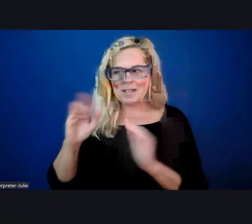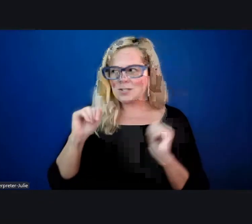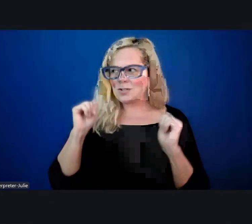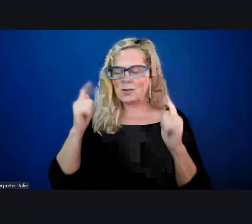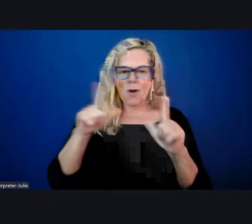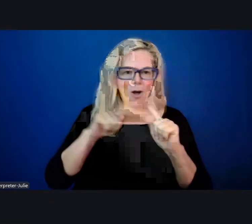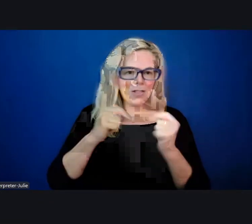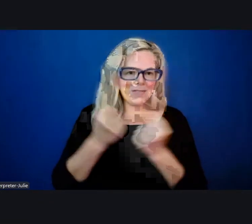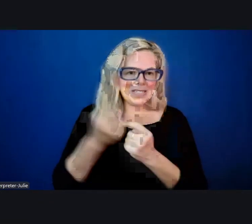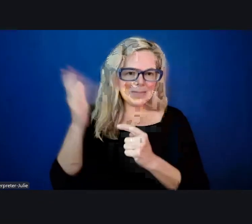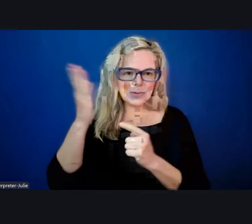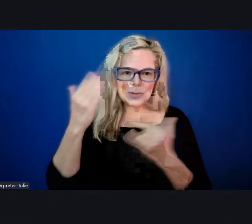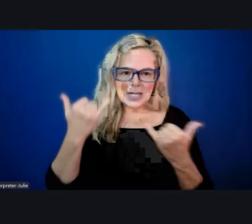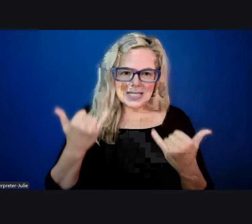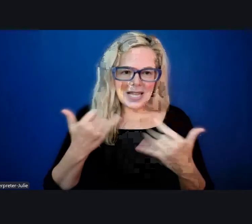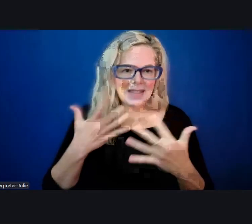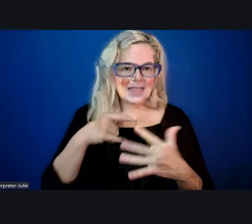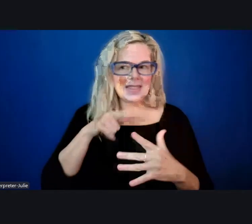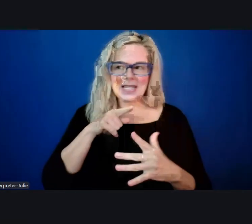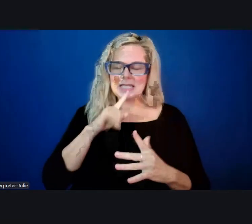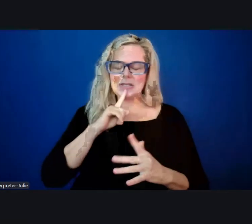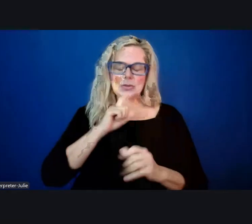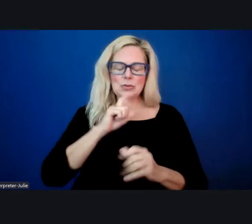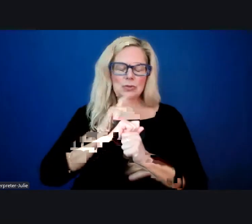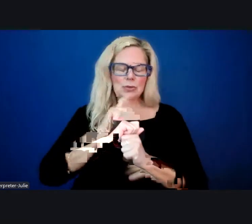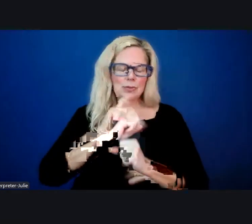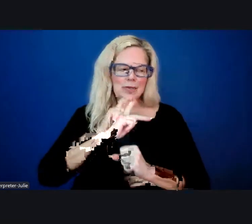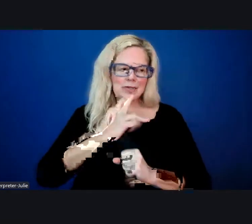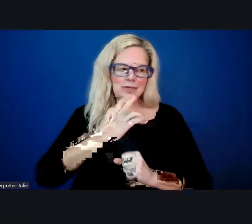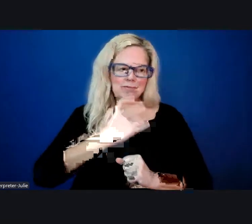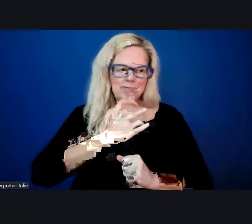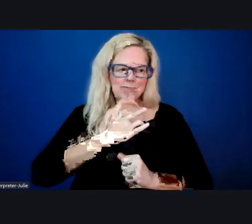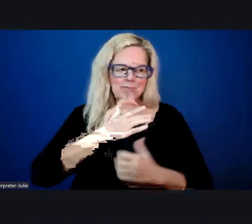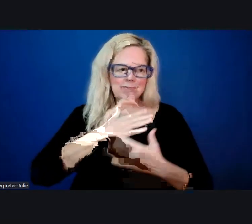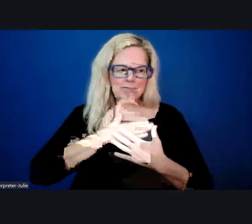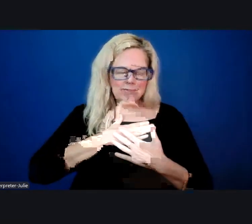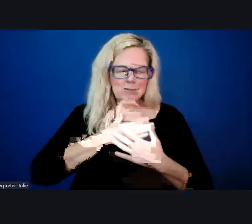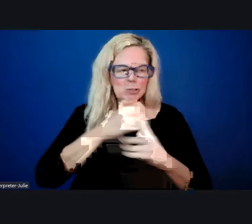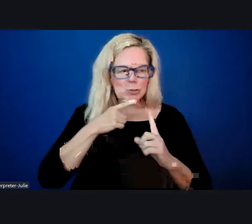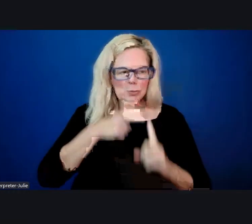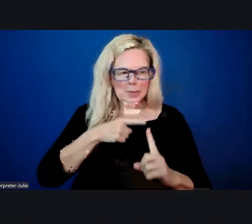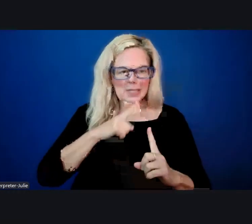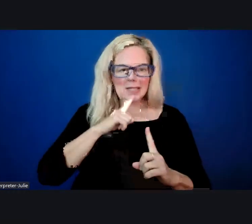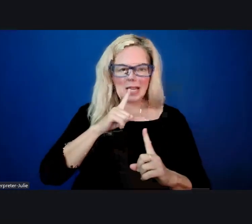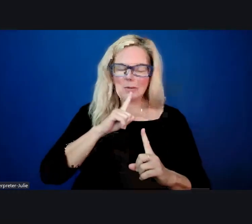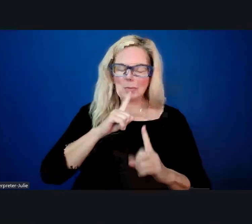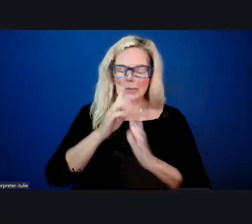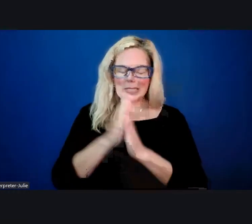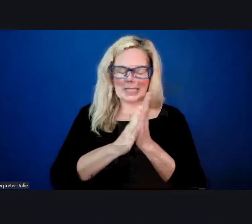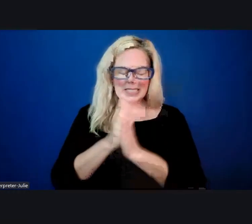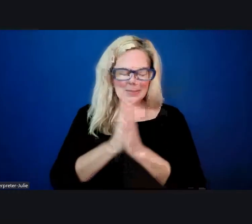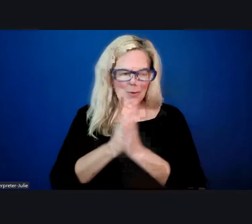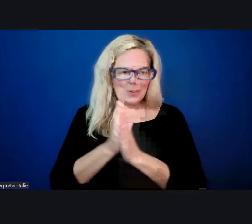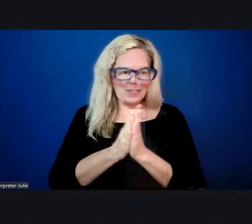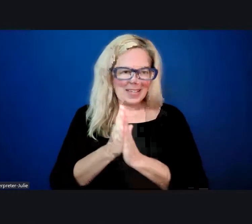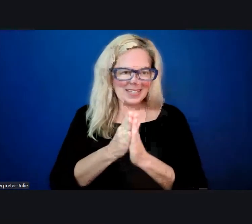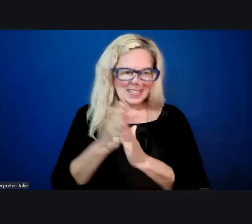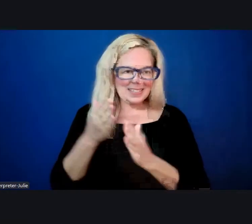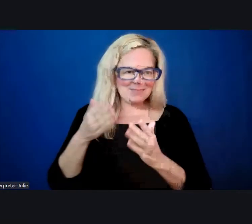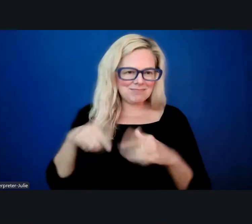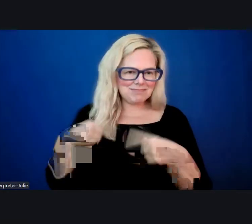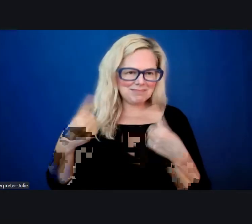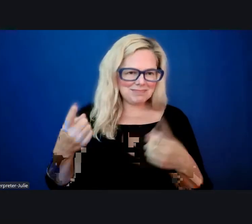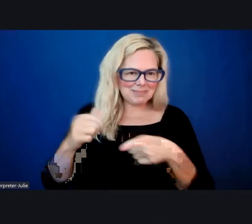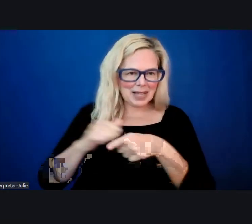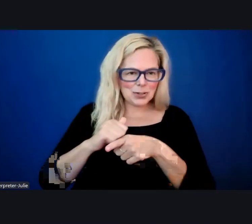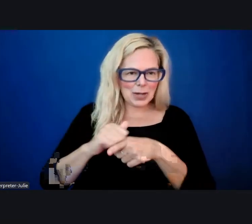This conference has been really personally meaningful for me across all my years of training and really personally motivating. So thank you.